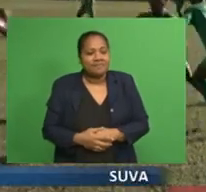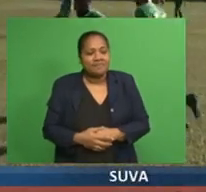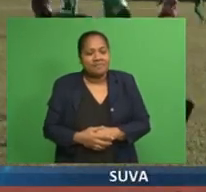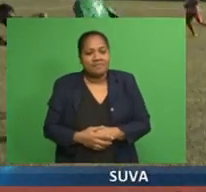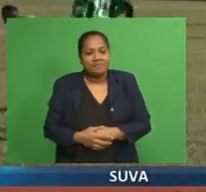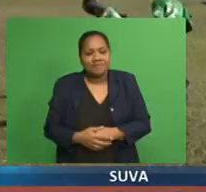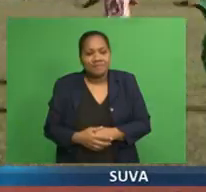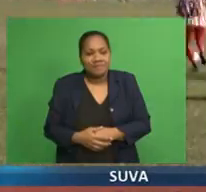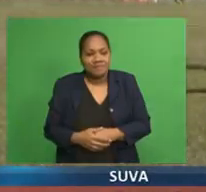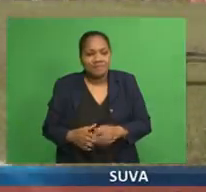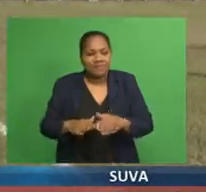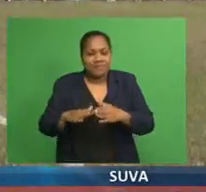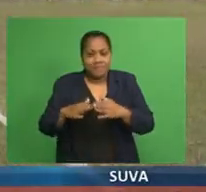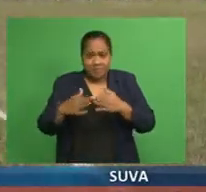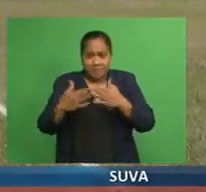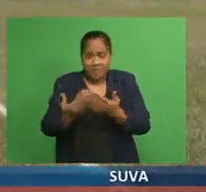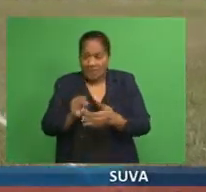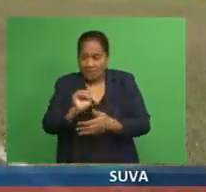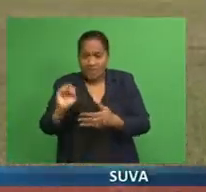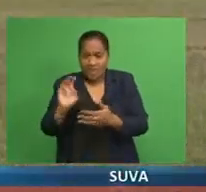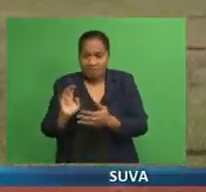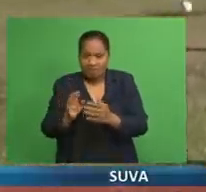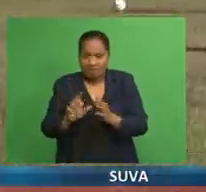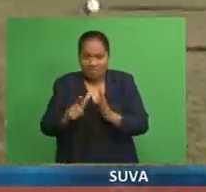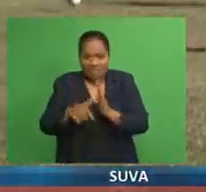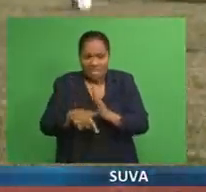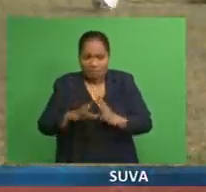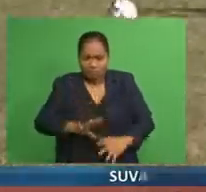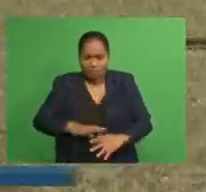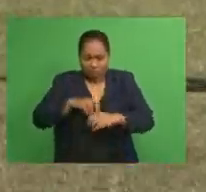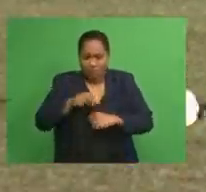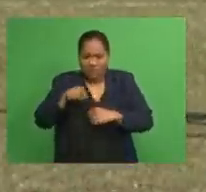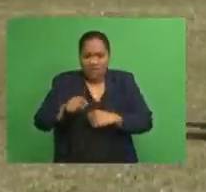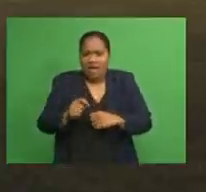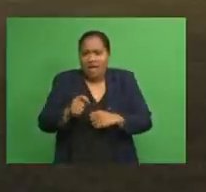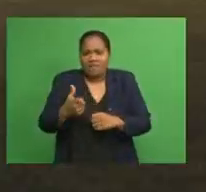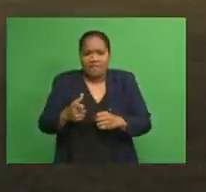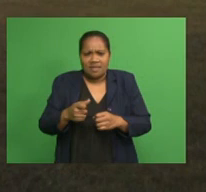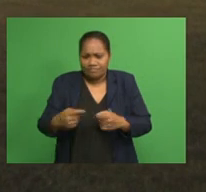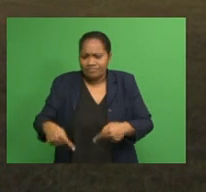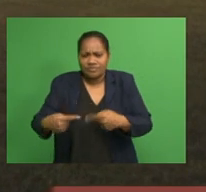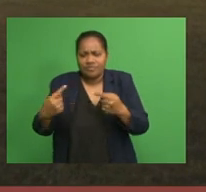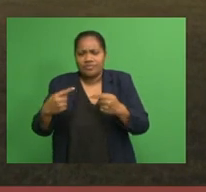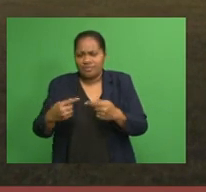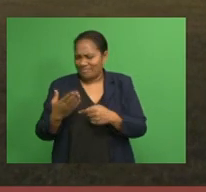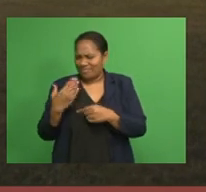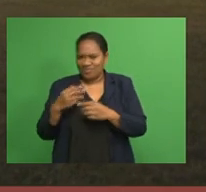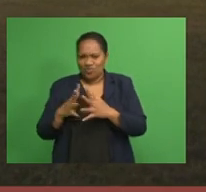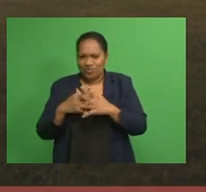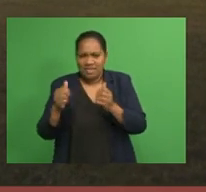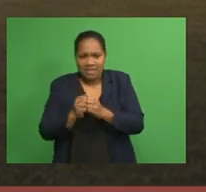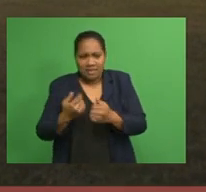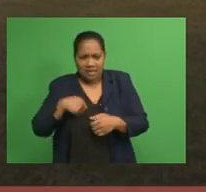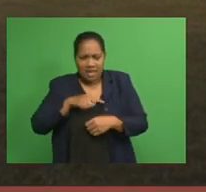The recovery time may not be enough for Nandi after facing Lambasa at Subrail Park over the weekend. We traveled